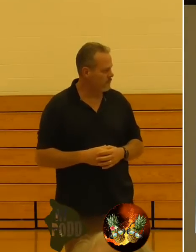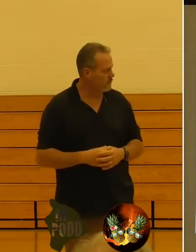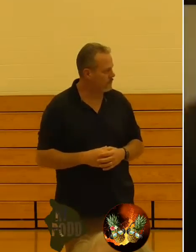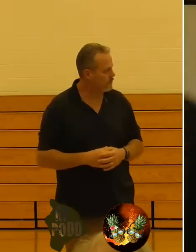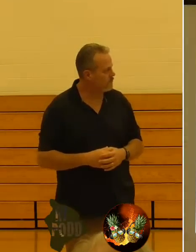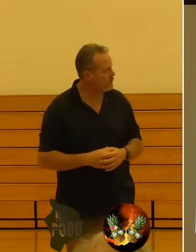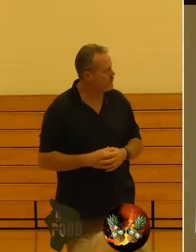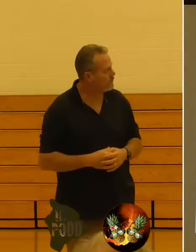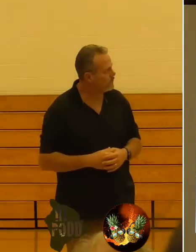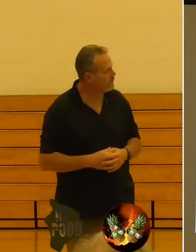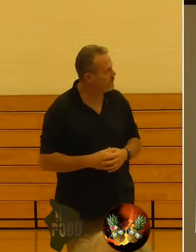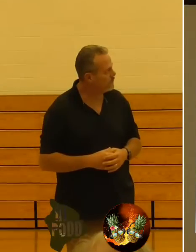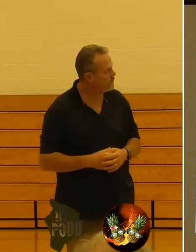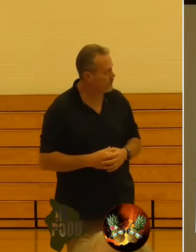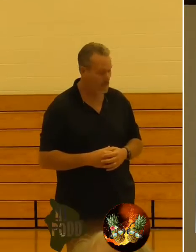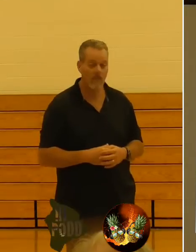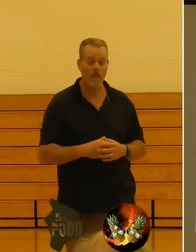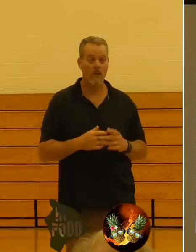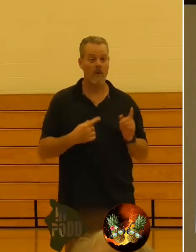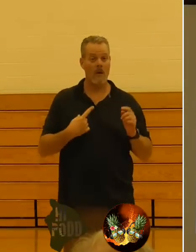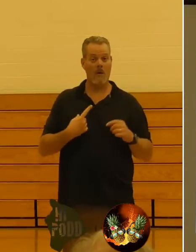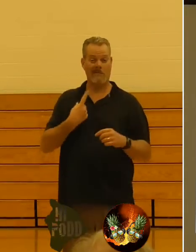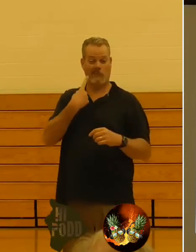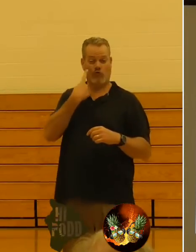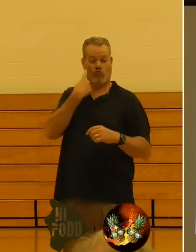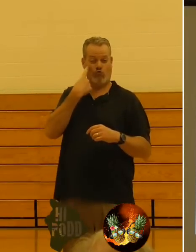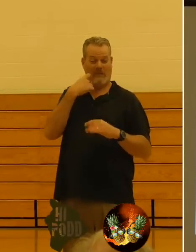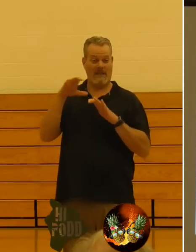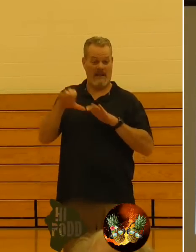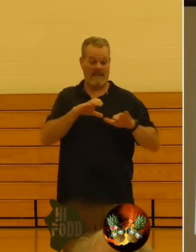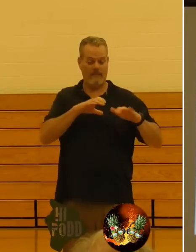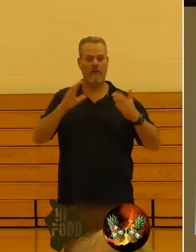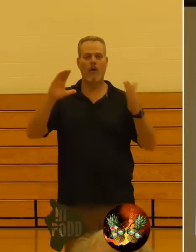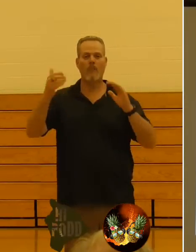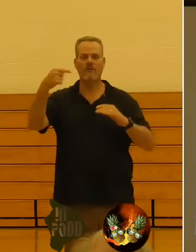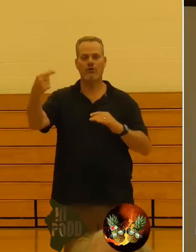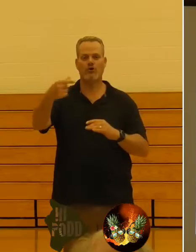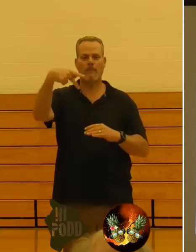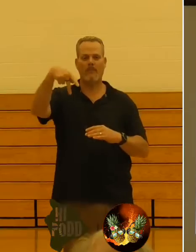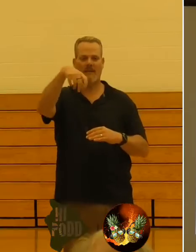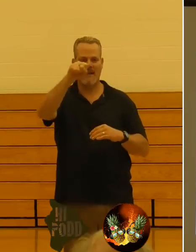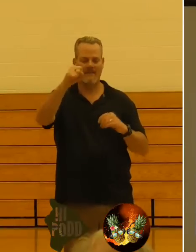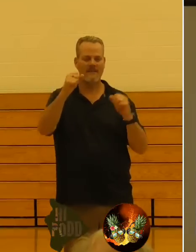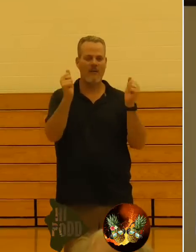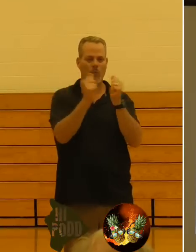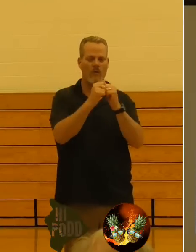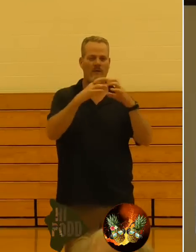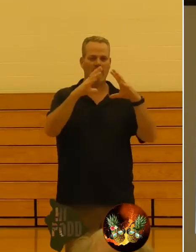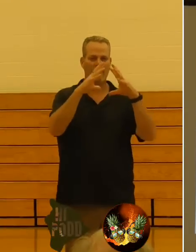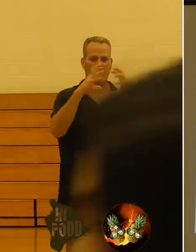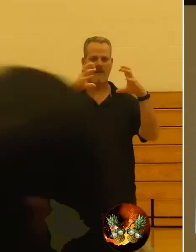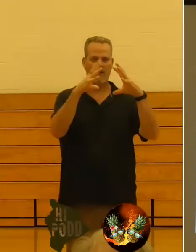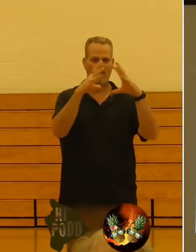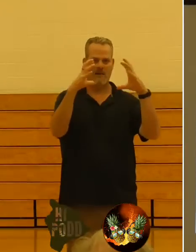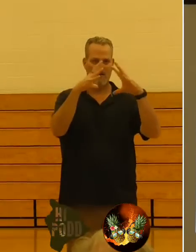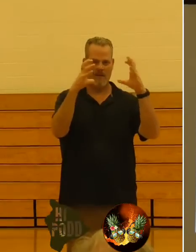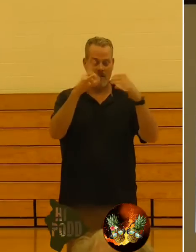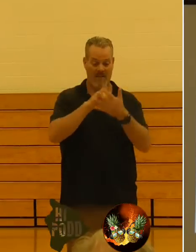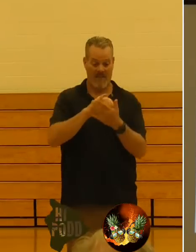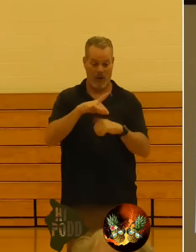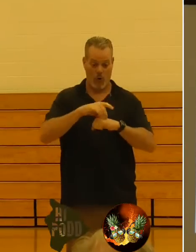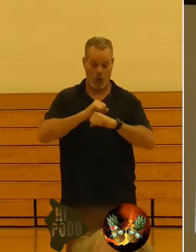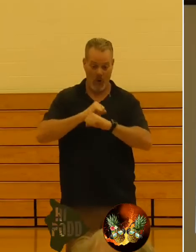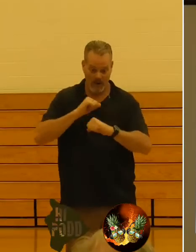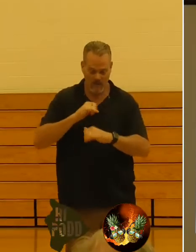Here's a plot showing the most recent activity, and we're comparing GPS and tilt and earthquakes. The top